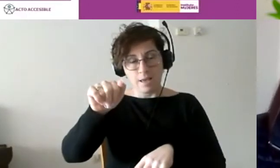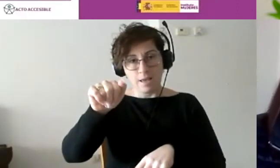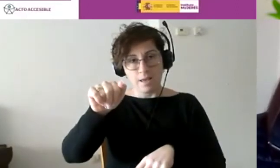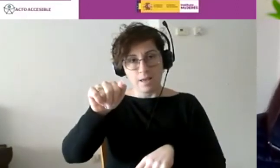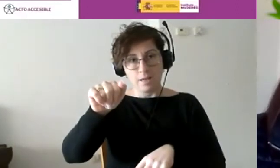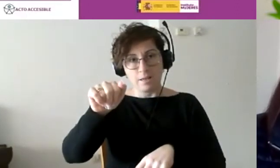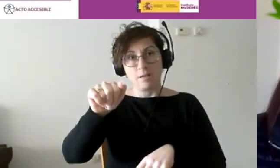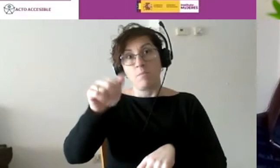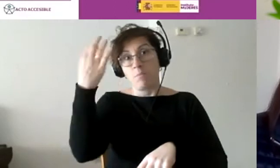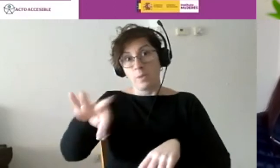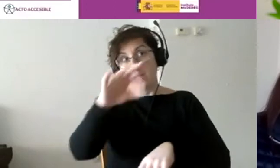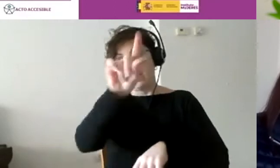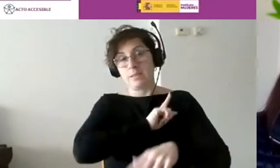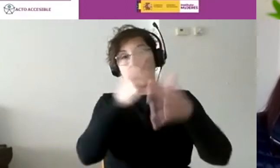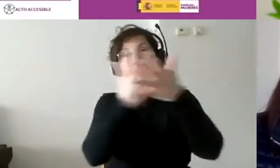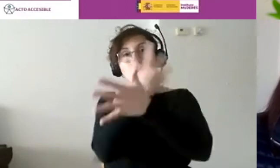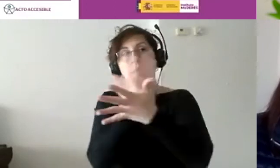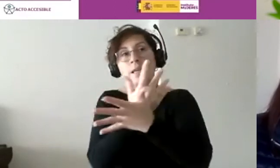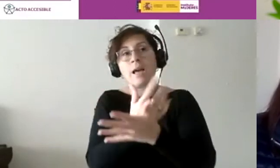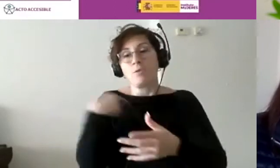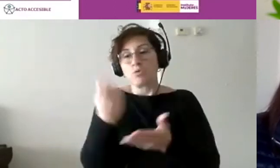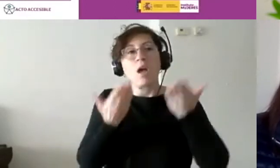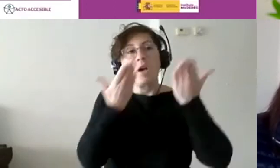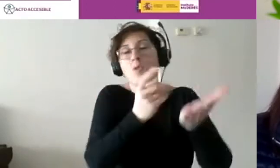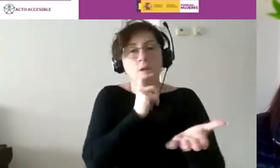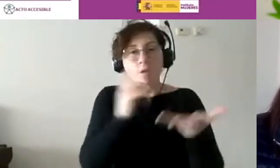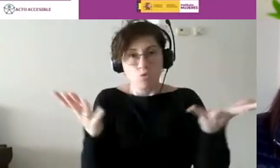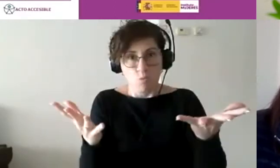you. Do you have any specific